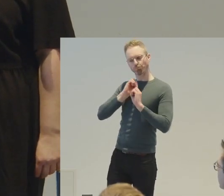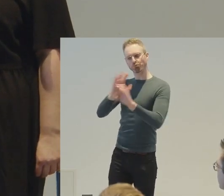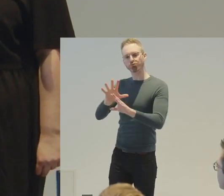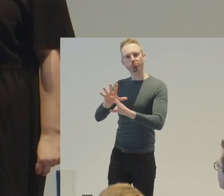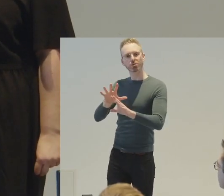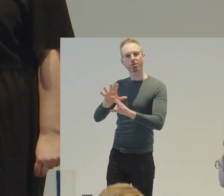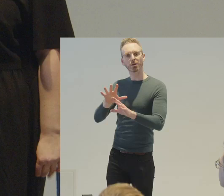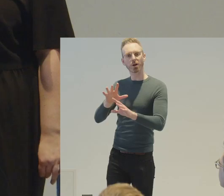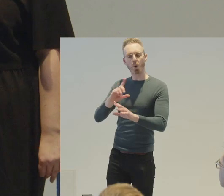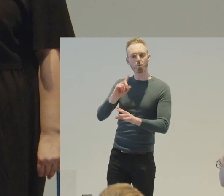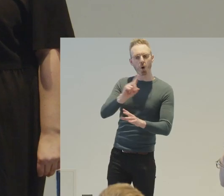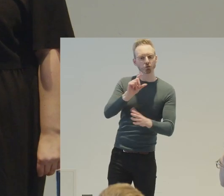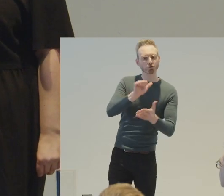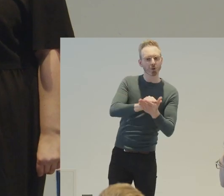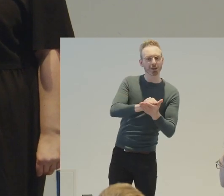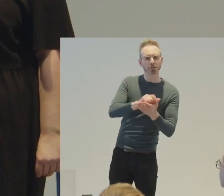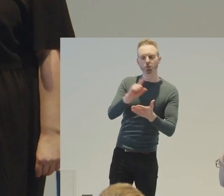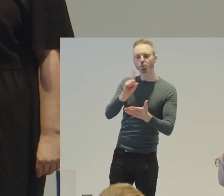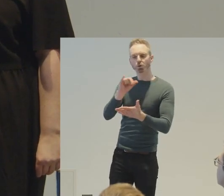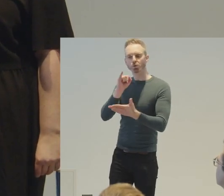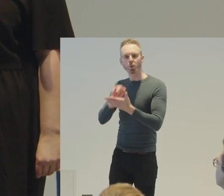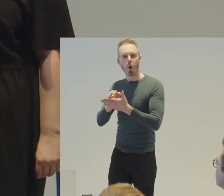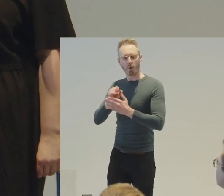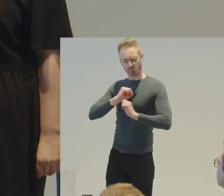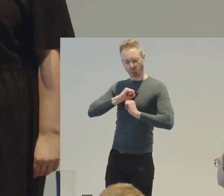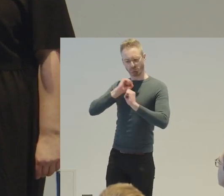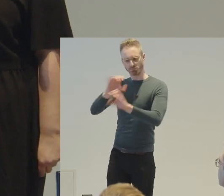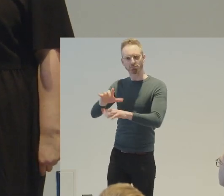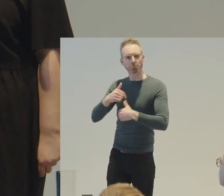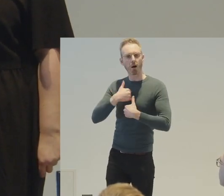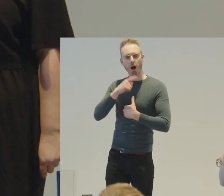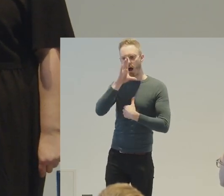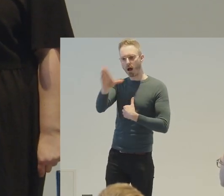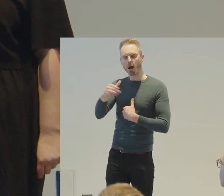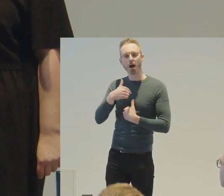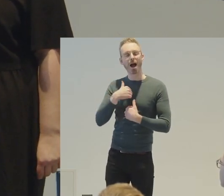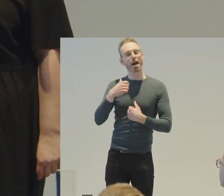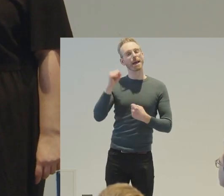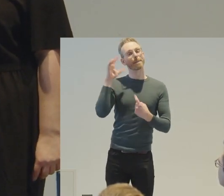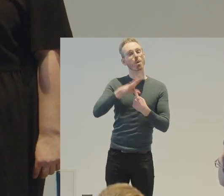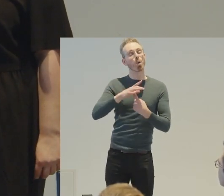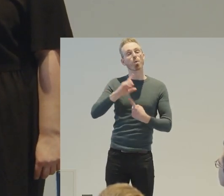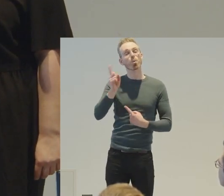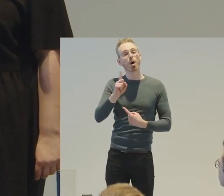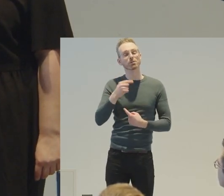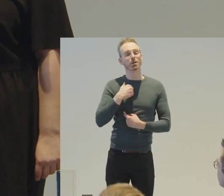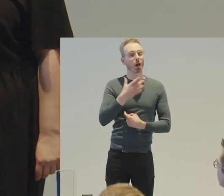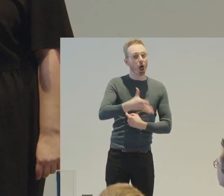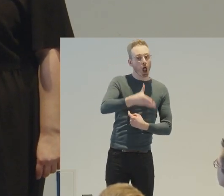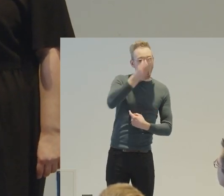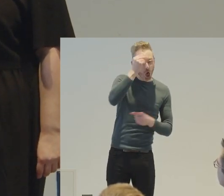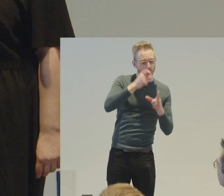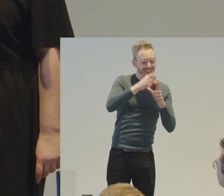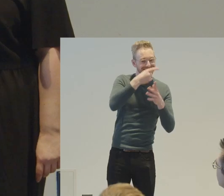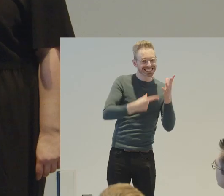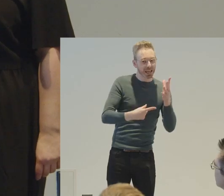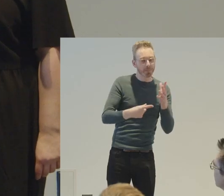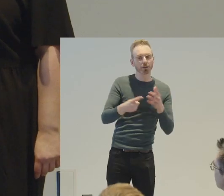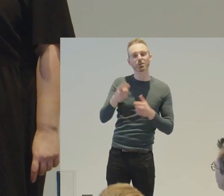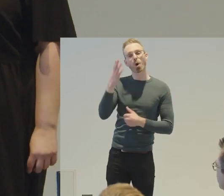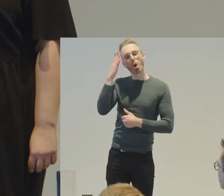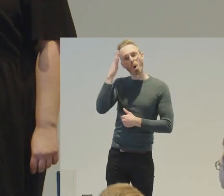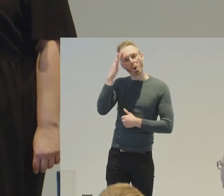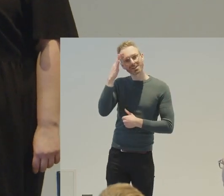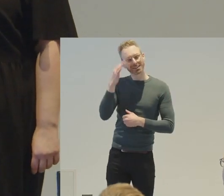to represent learning disabled and autistic to make sure, you know, their voices are heard, and also to, you know,